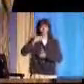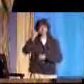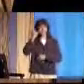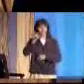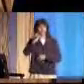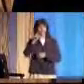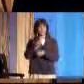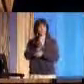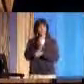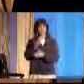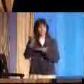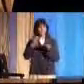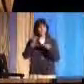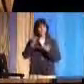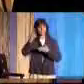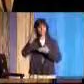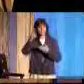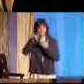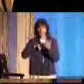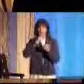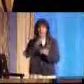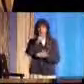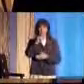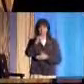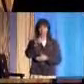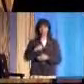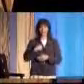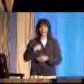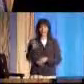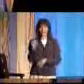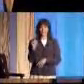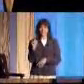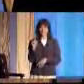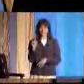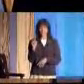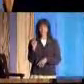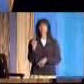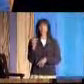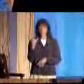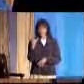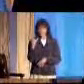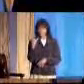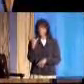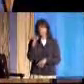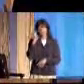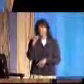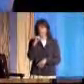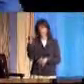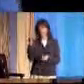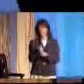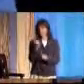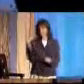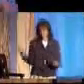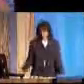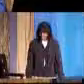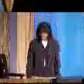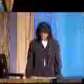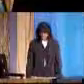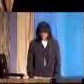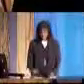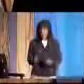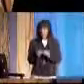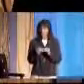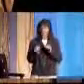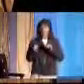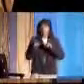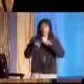blah, blah, blah, that I could hear, I was not going to win this one. I was not going to get it. Sorry, sir, it's not going to. And so as I was getting frustrated